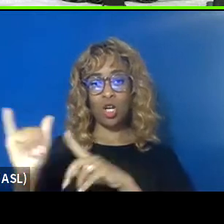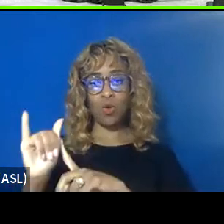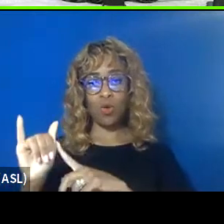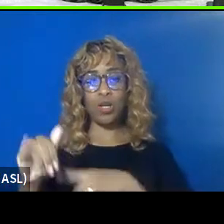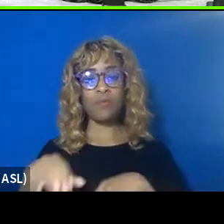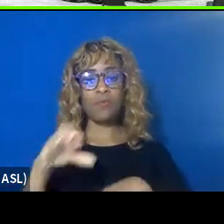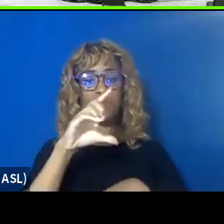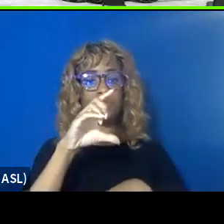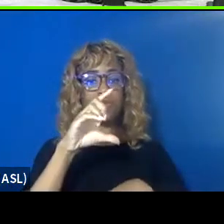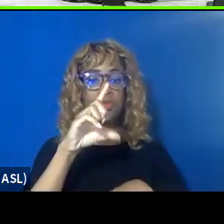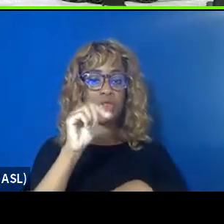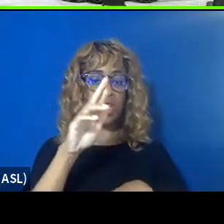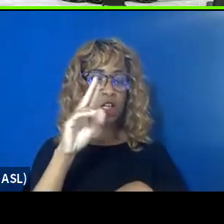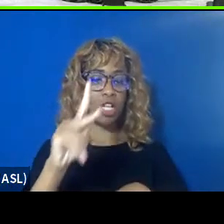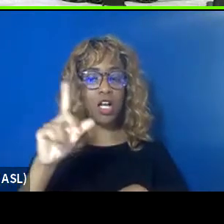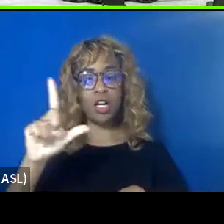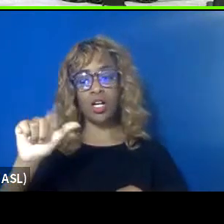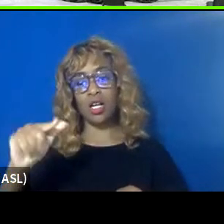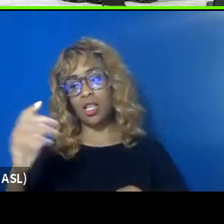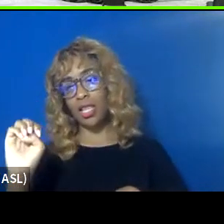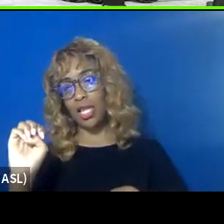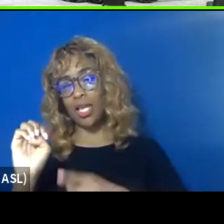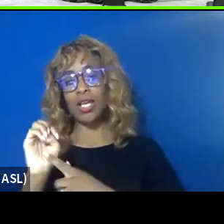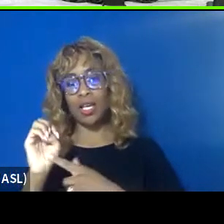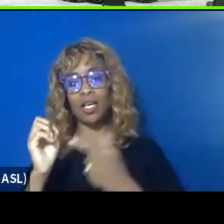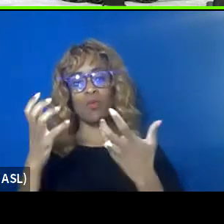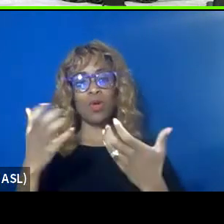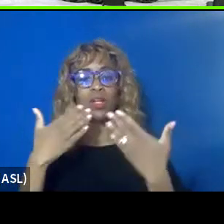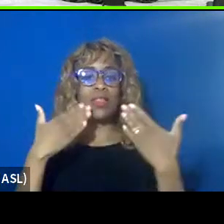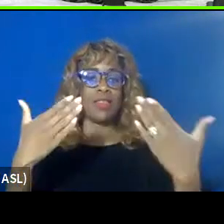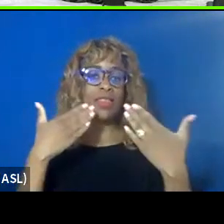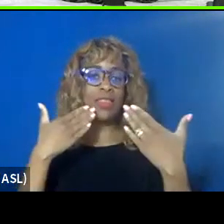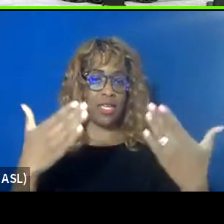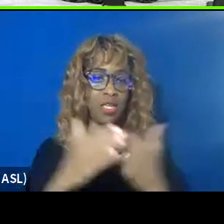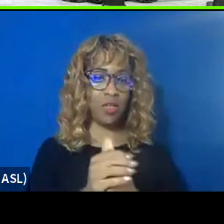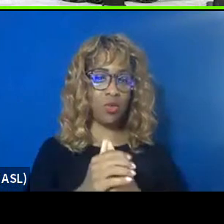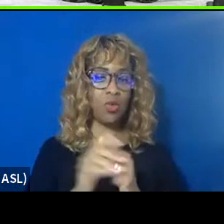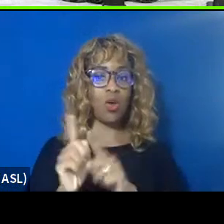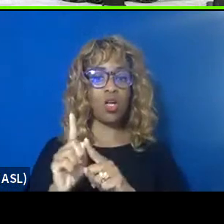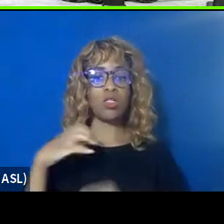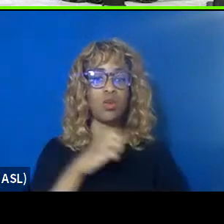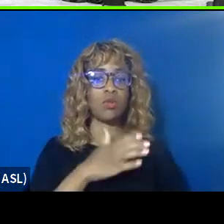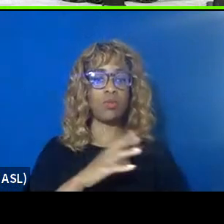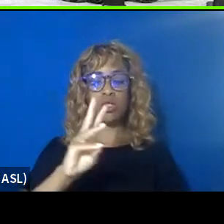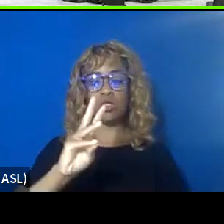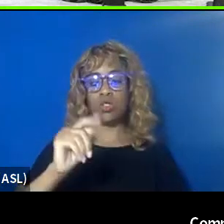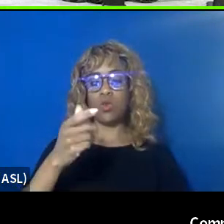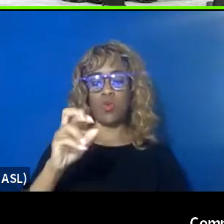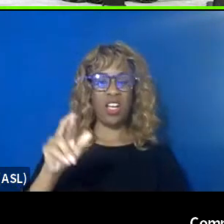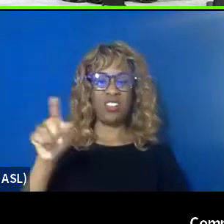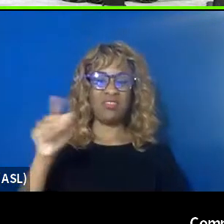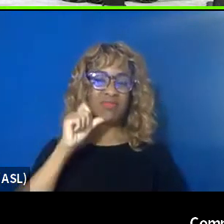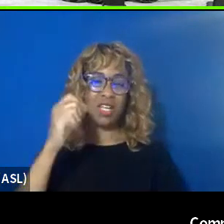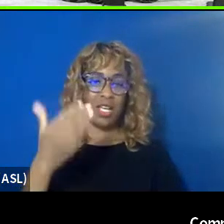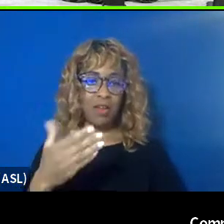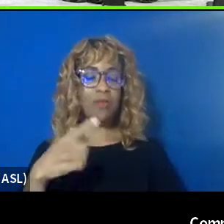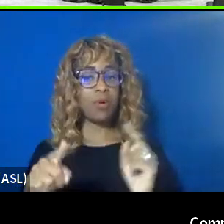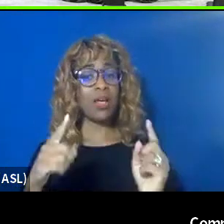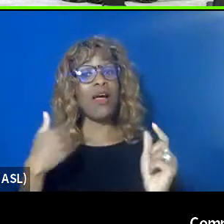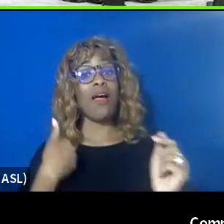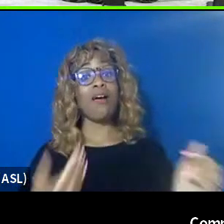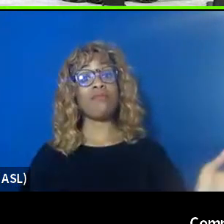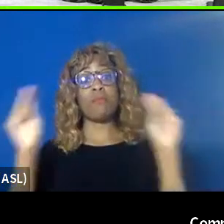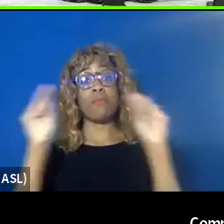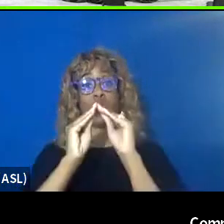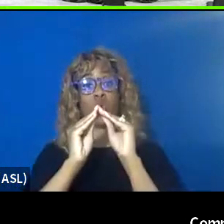Commissioner Clark, Commissioner Lang. Just want to say thank you, and also Commissioner Wagner in her absence. So we have a lot more